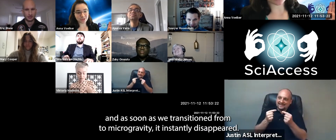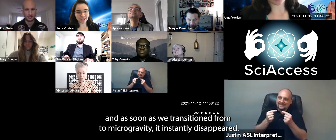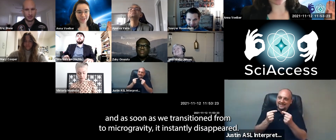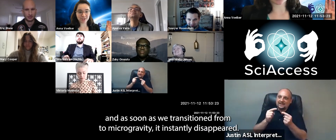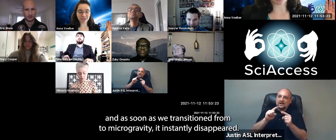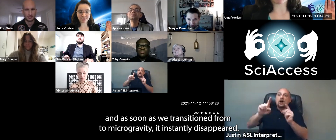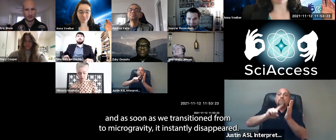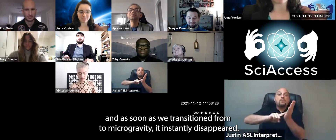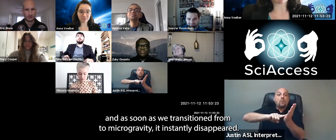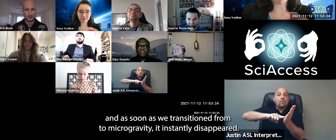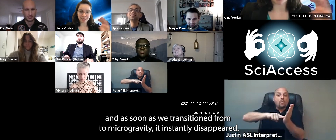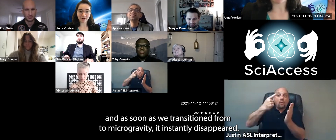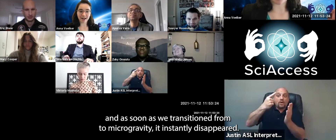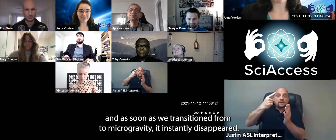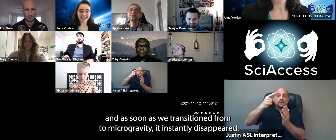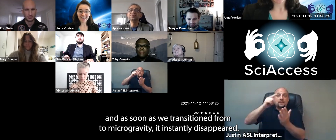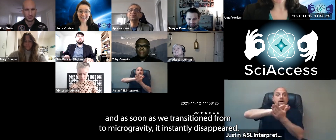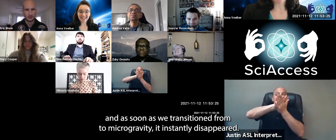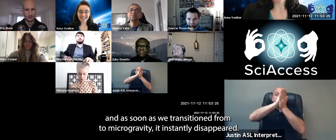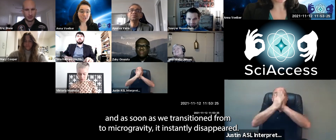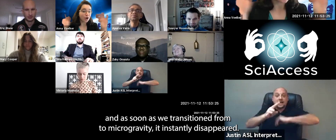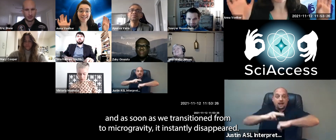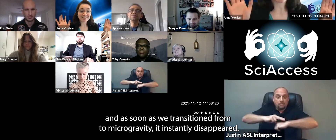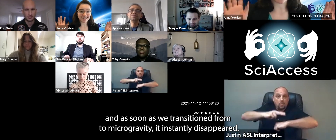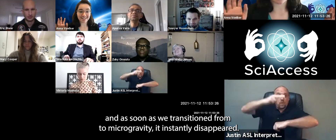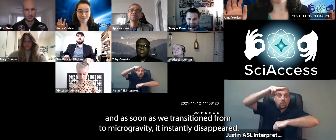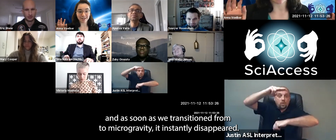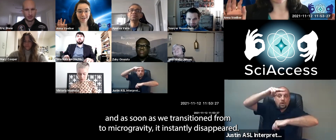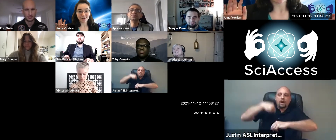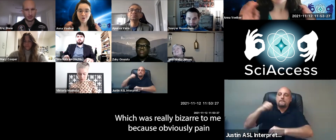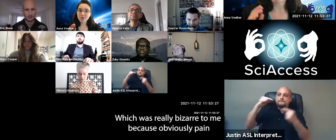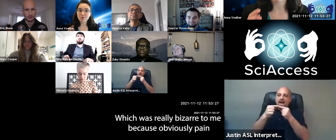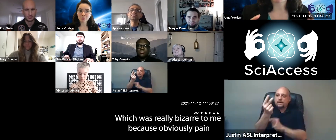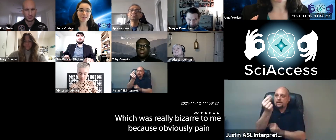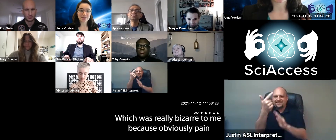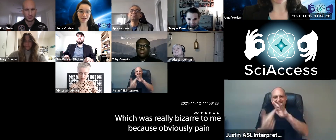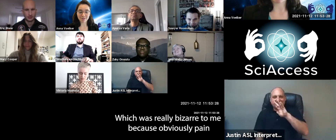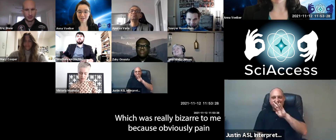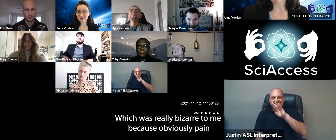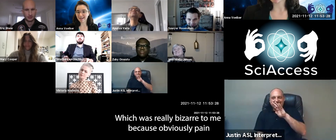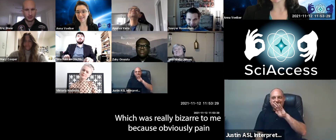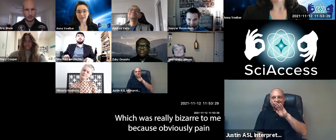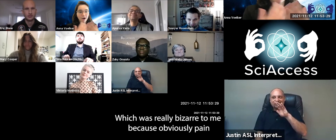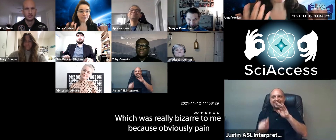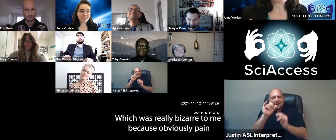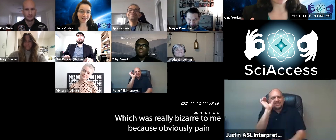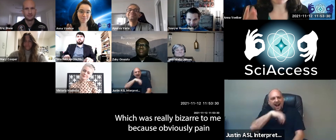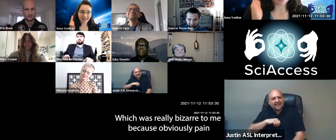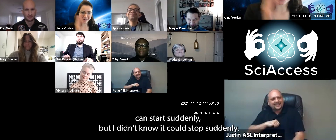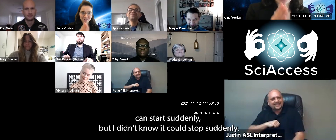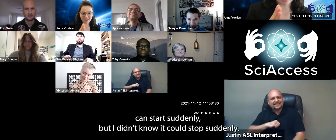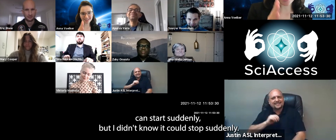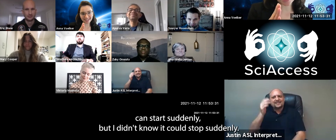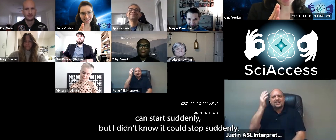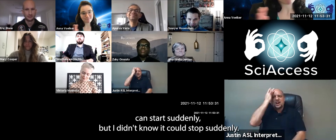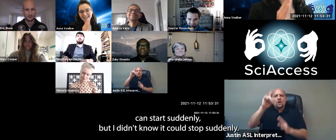as we transitioned to microgravity, it instantly disappeared, which was really bizarre to me because obviously pain